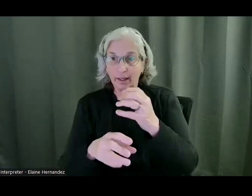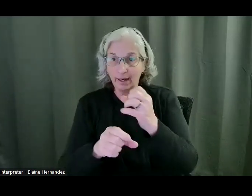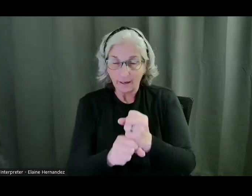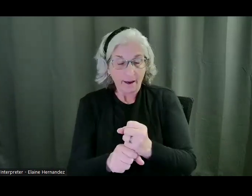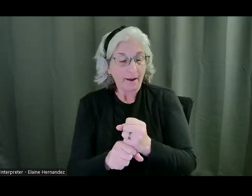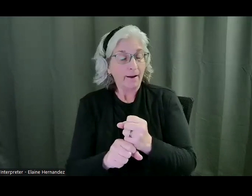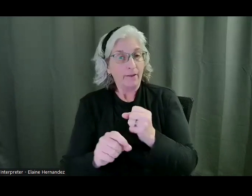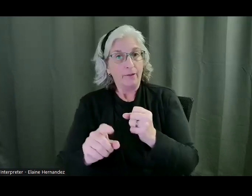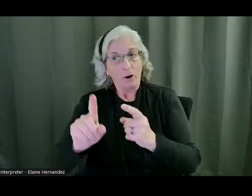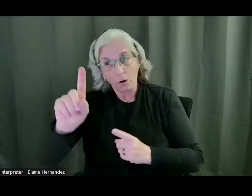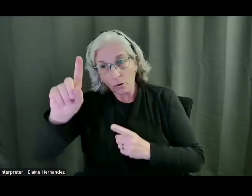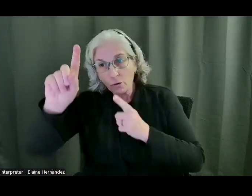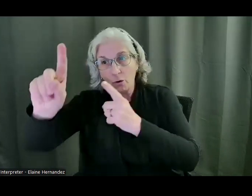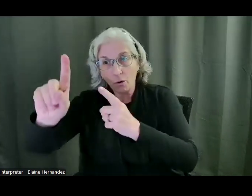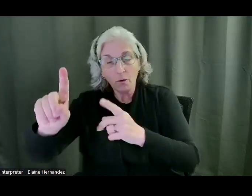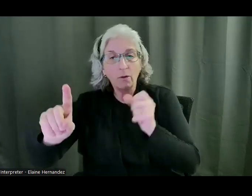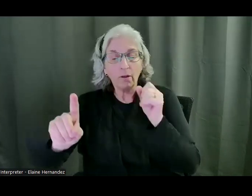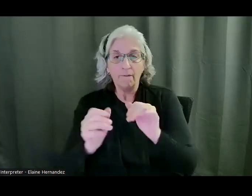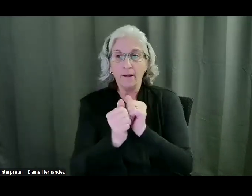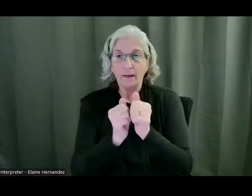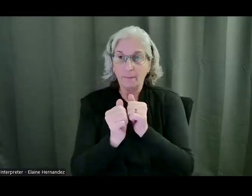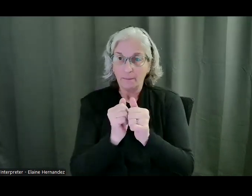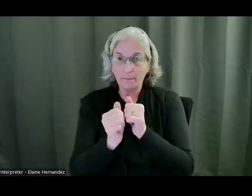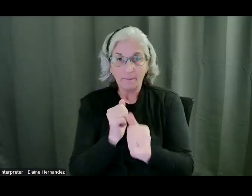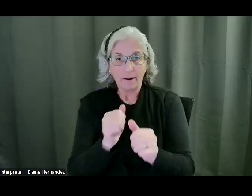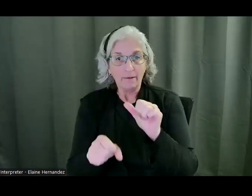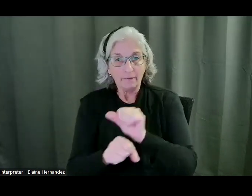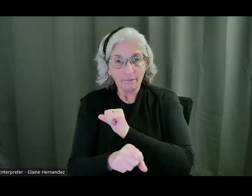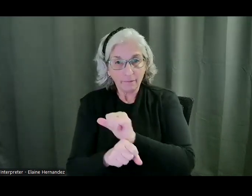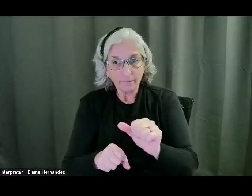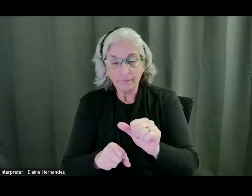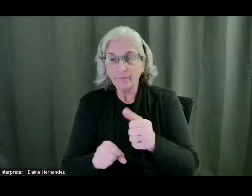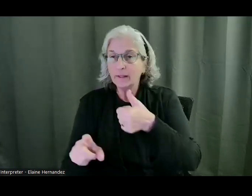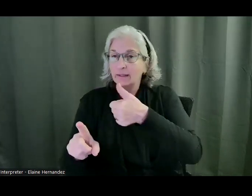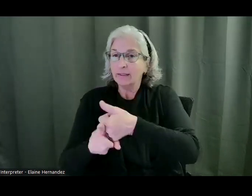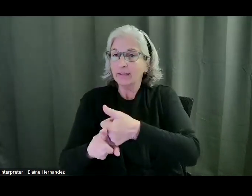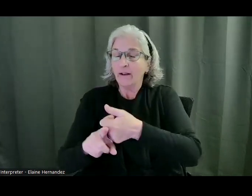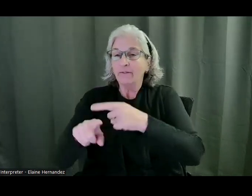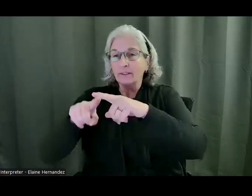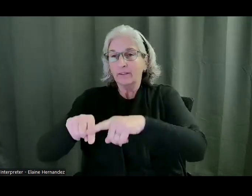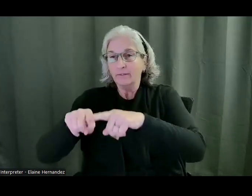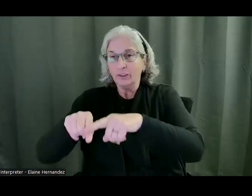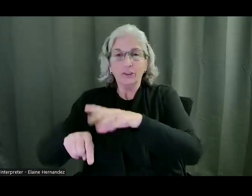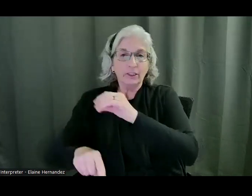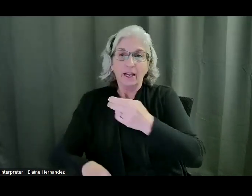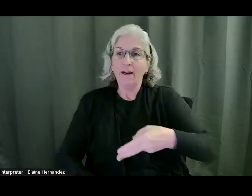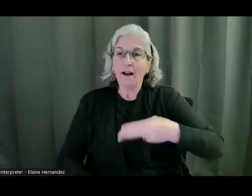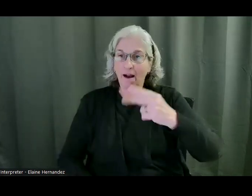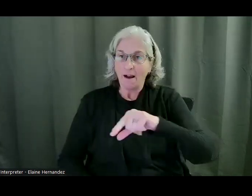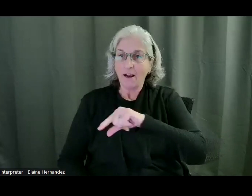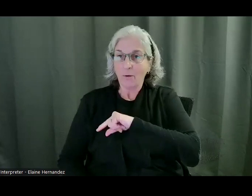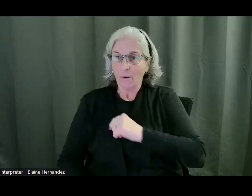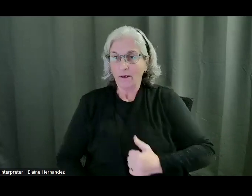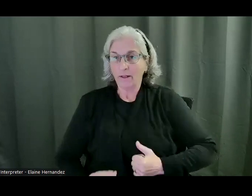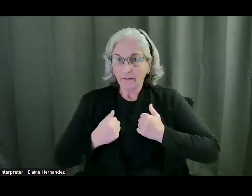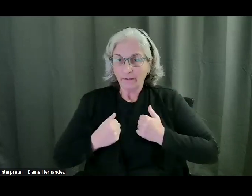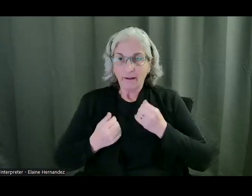integrated employment, self-sufficiency, and a high quality of life and maximum independence in the community. Next slide, please.